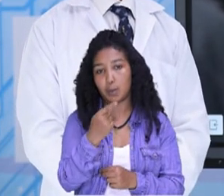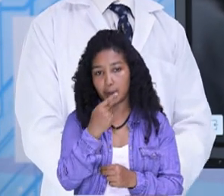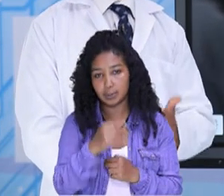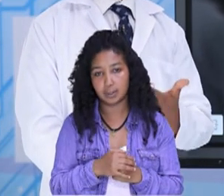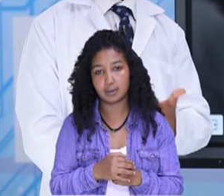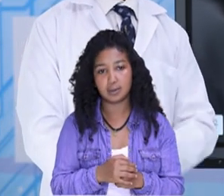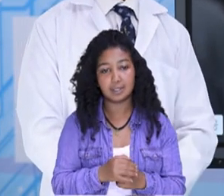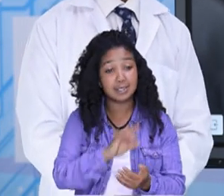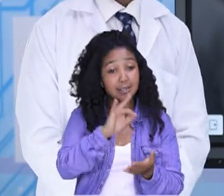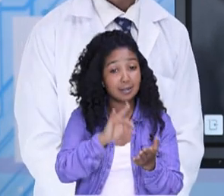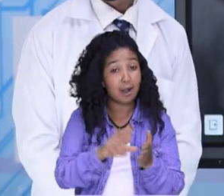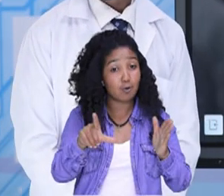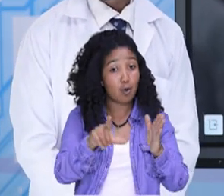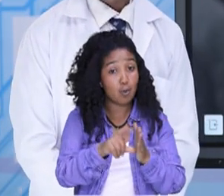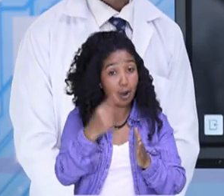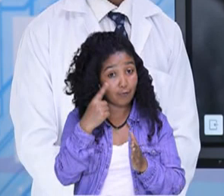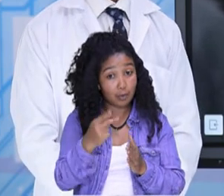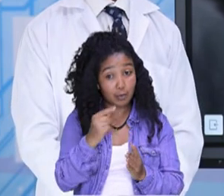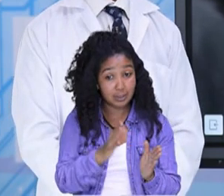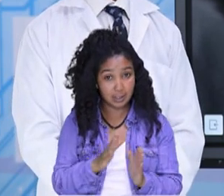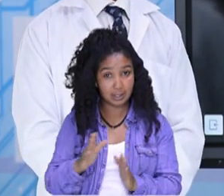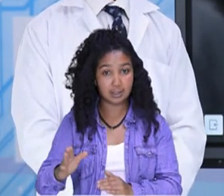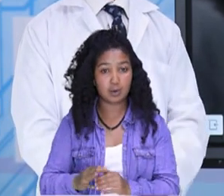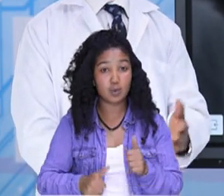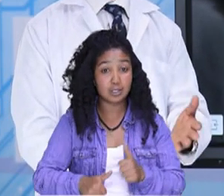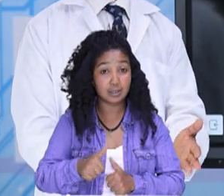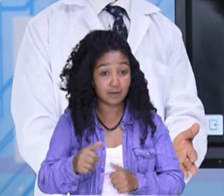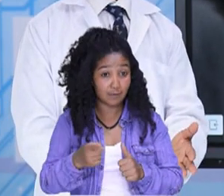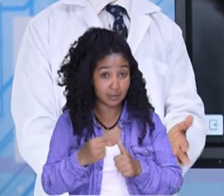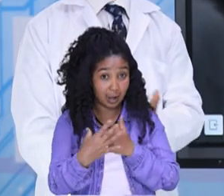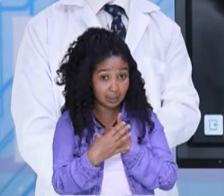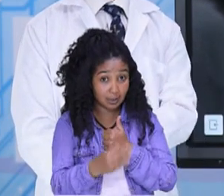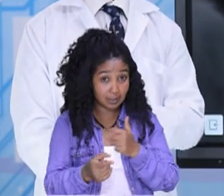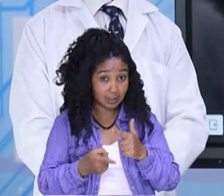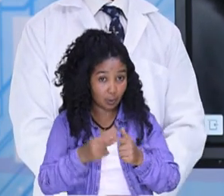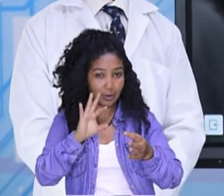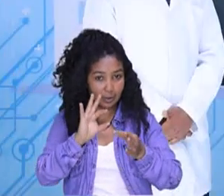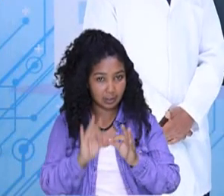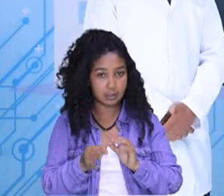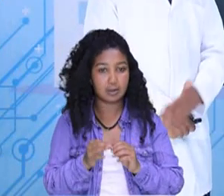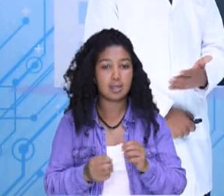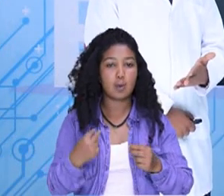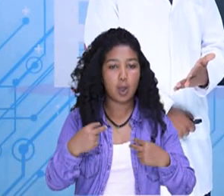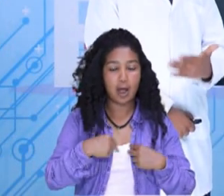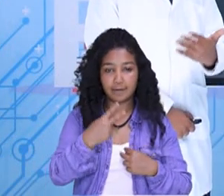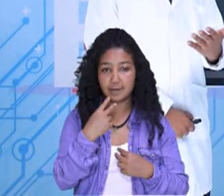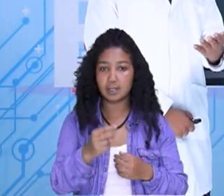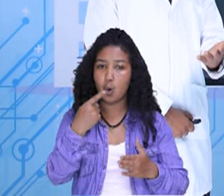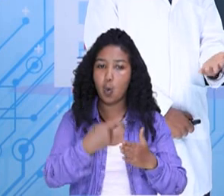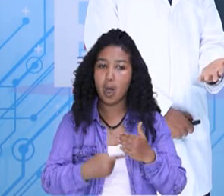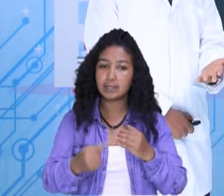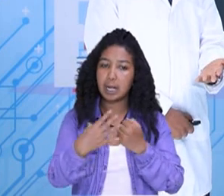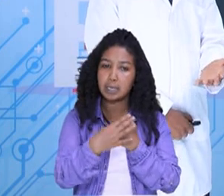protein, the central dogma for protein synthesis, which is transcription followed by translation. We have seen